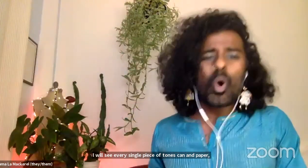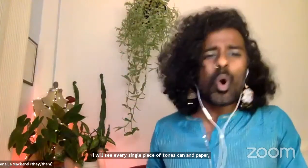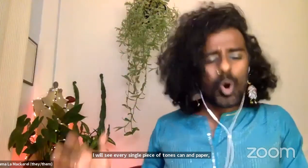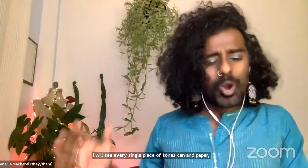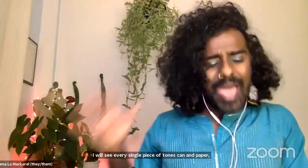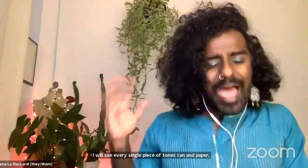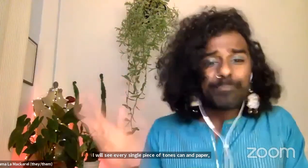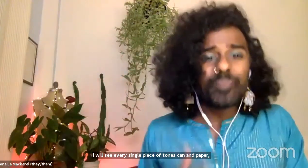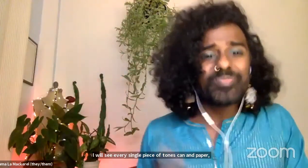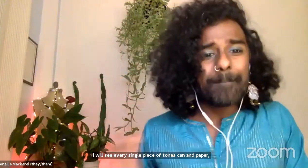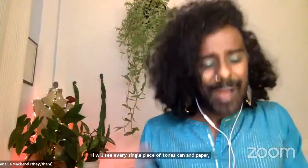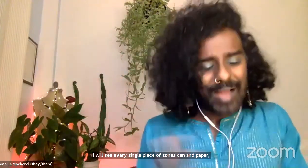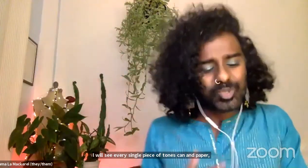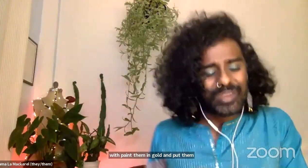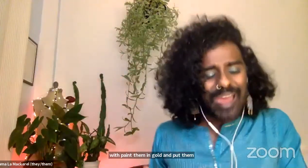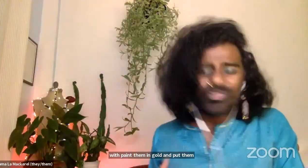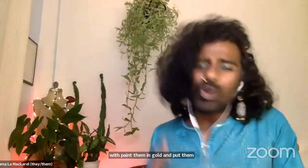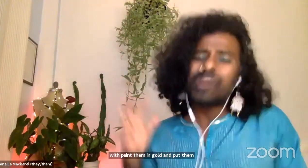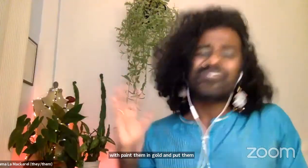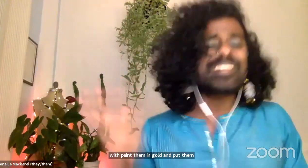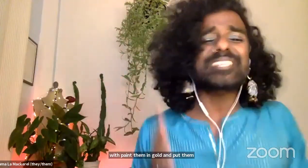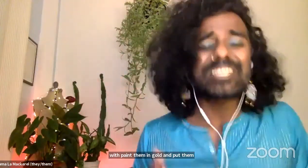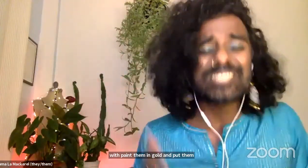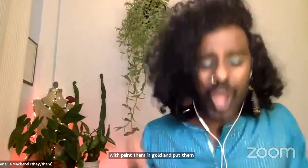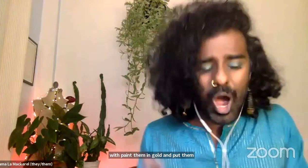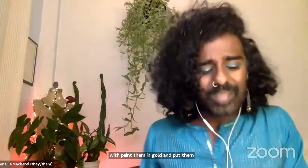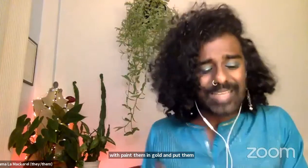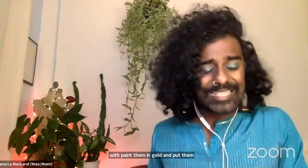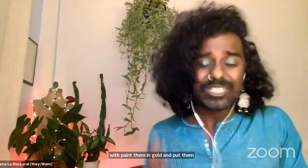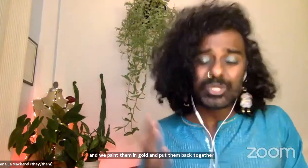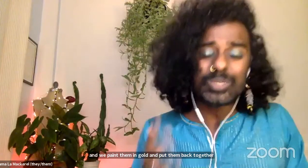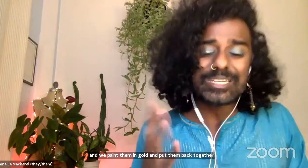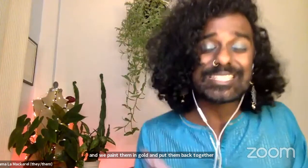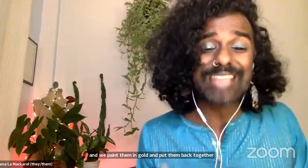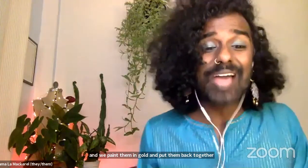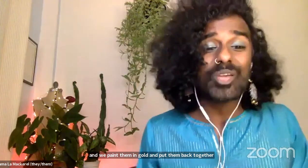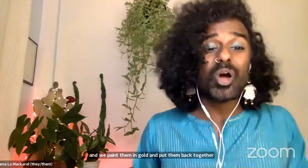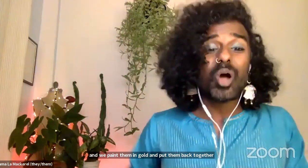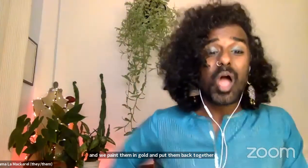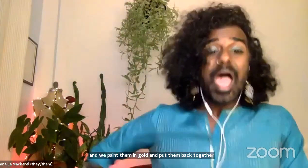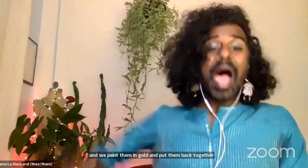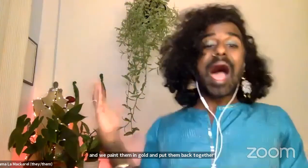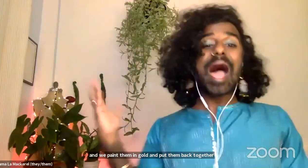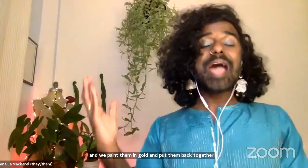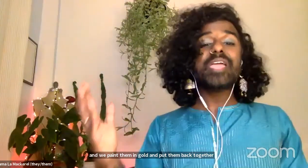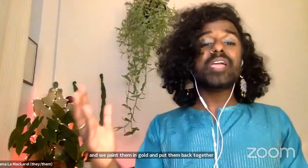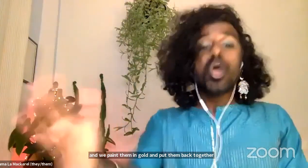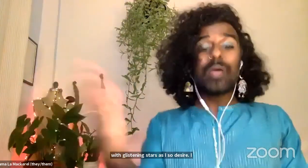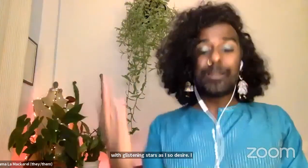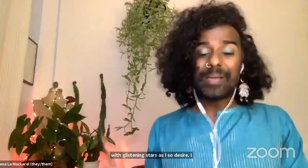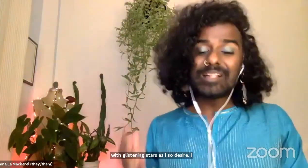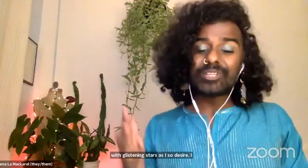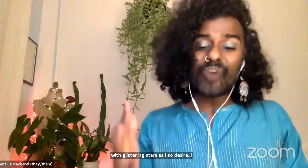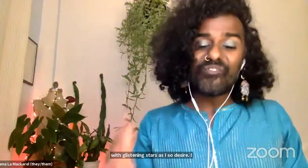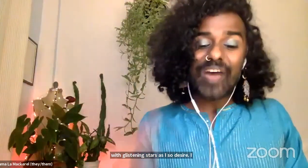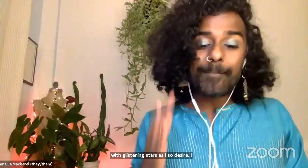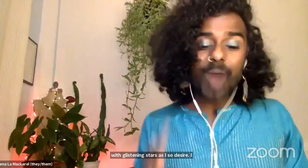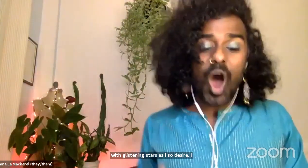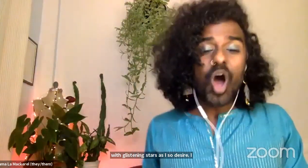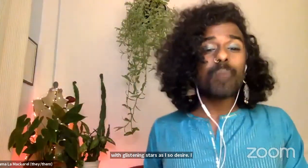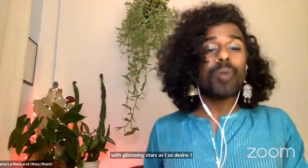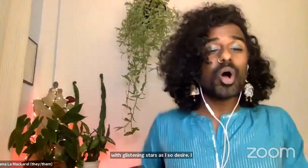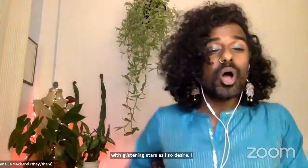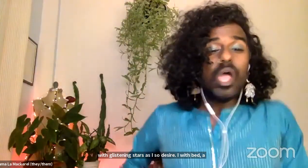in gold and put them back together with glistening stars as I so desire. I will build a